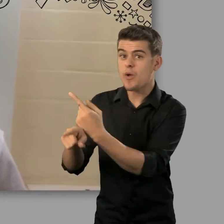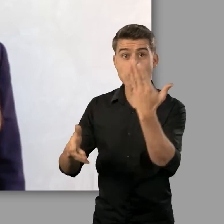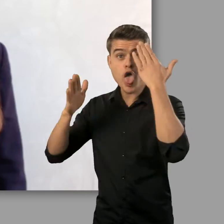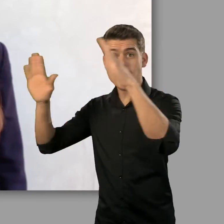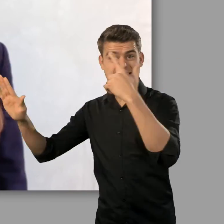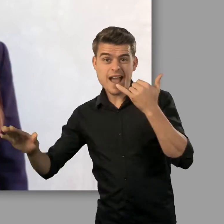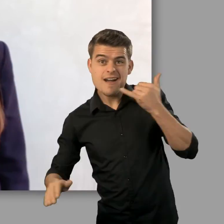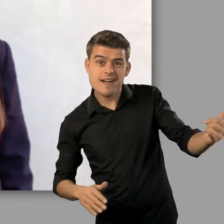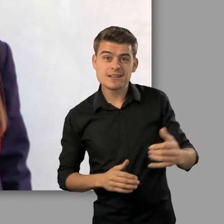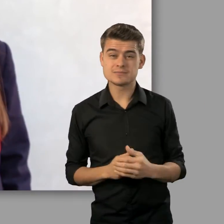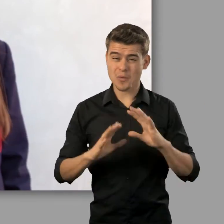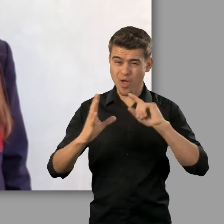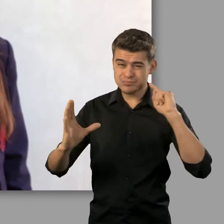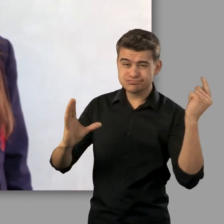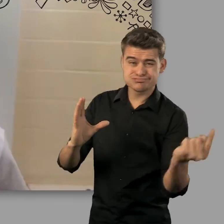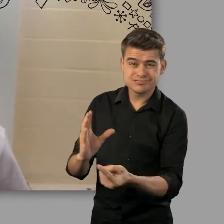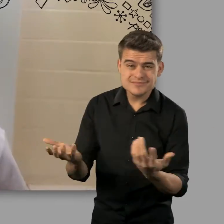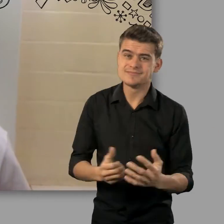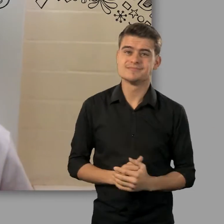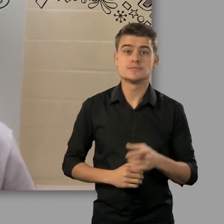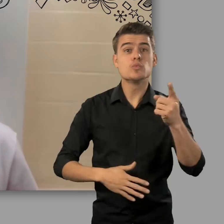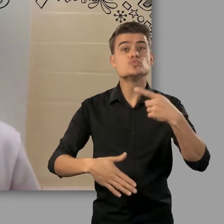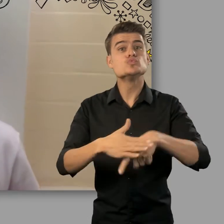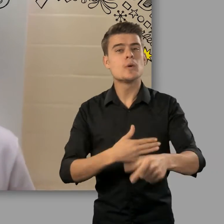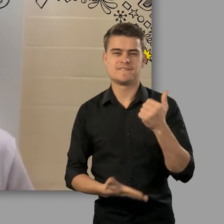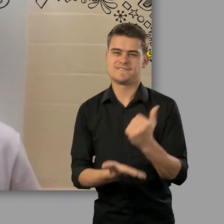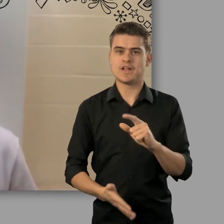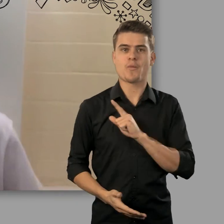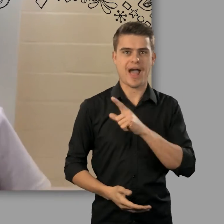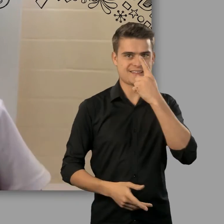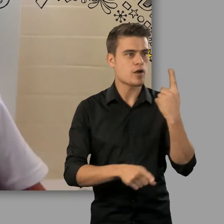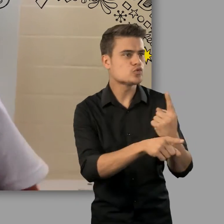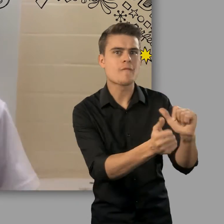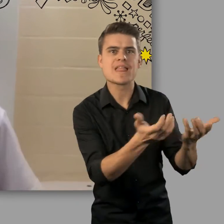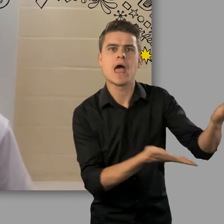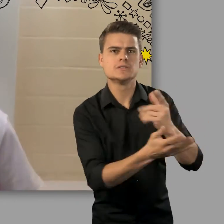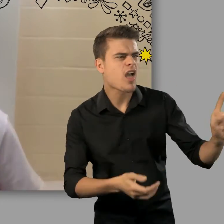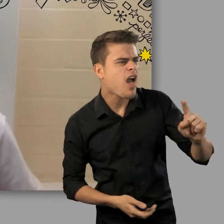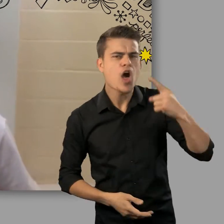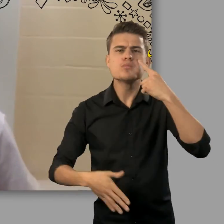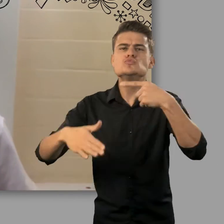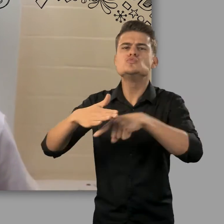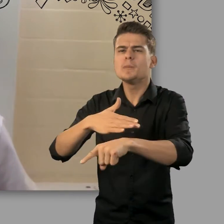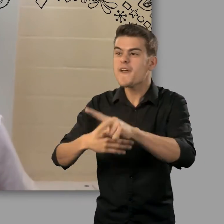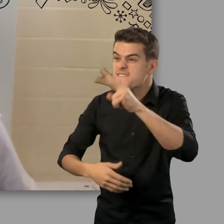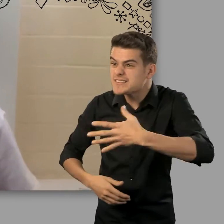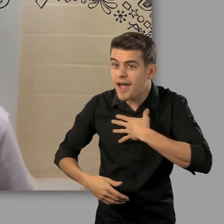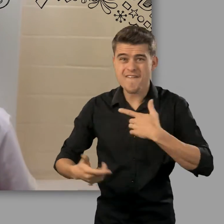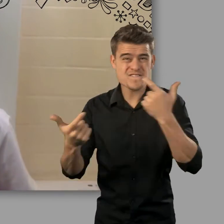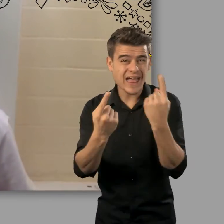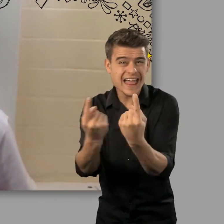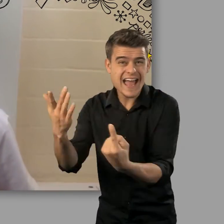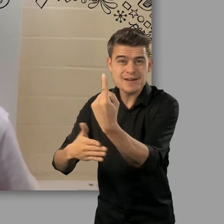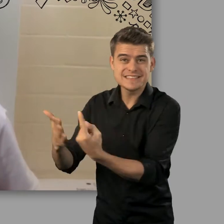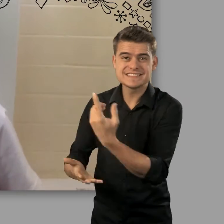holiday. People all around the world. YouTube, because the friends might be talking about this game and you know nothing about it, and you can go on YouTube and there's just